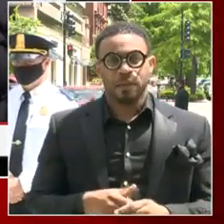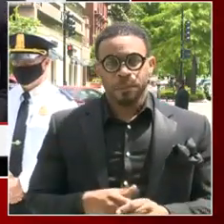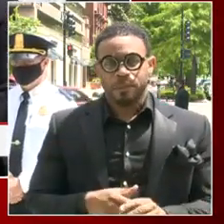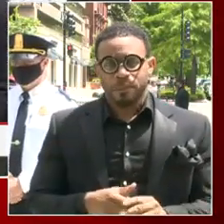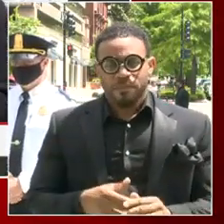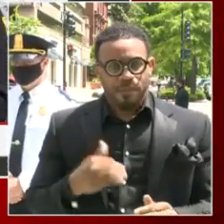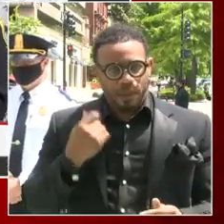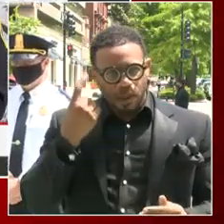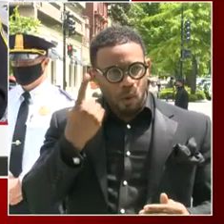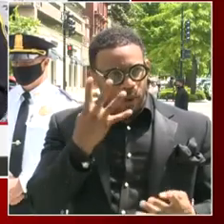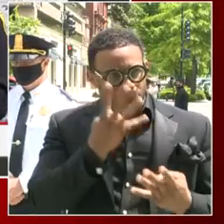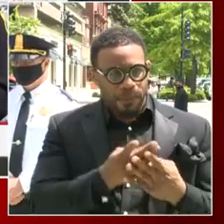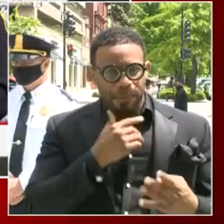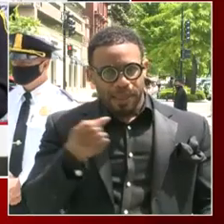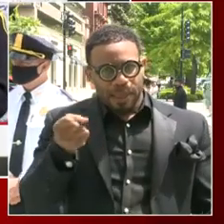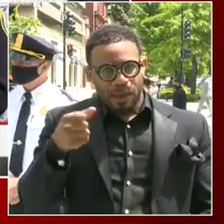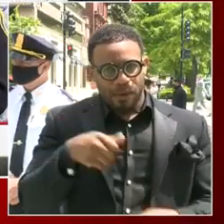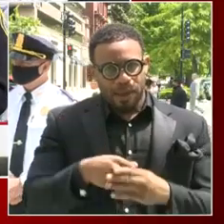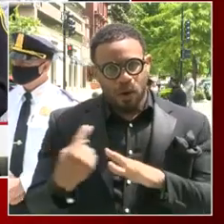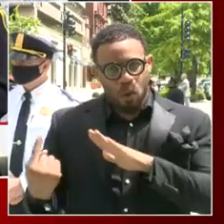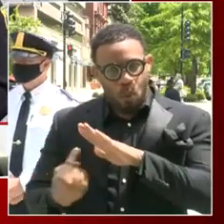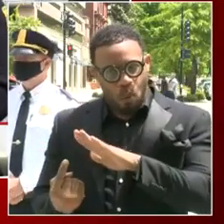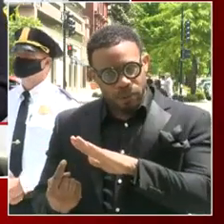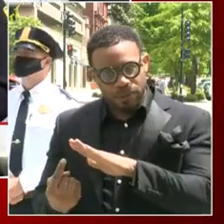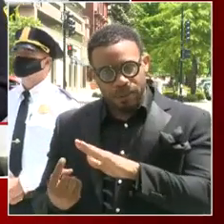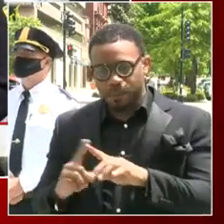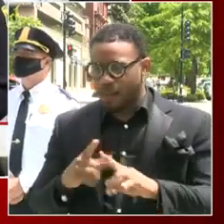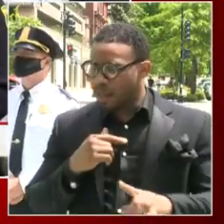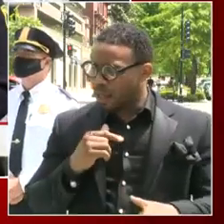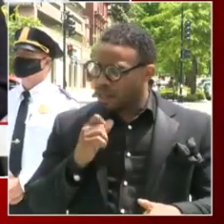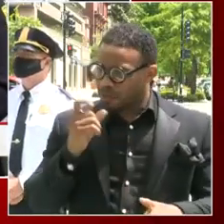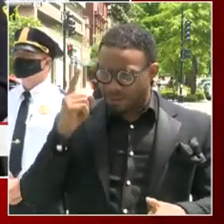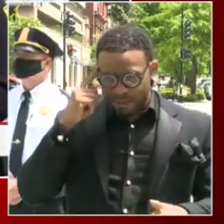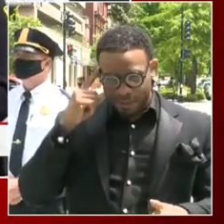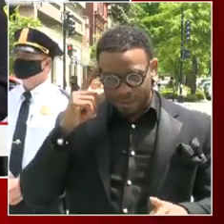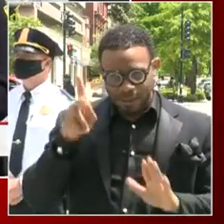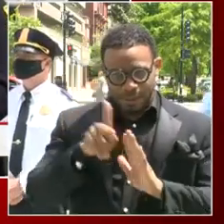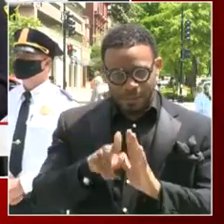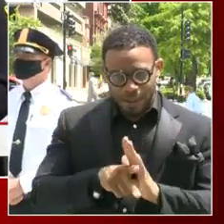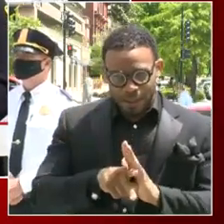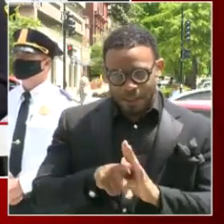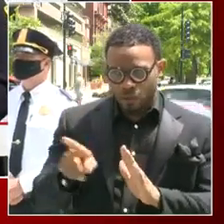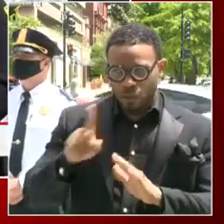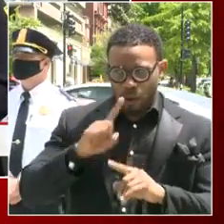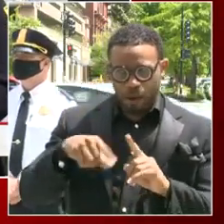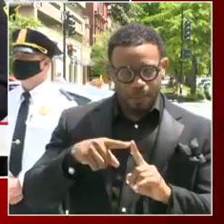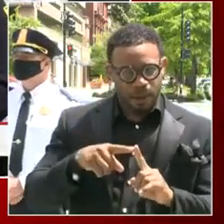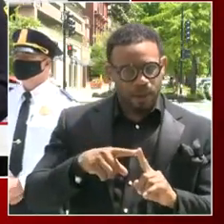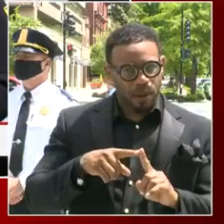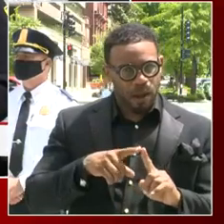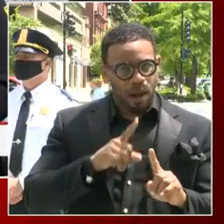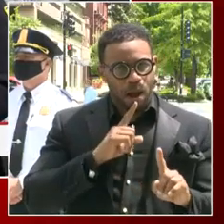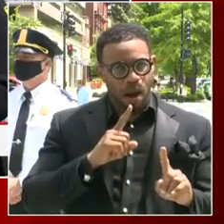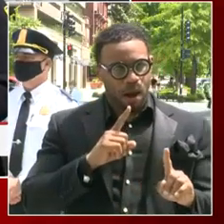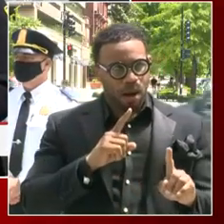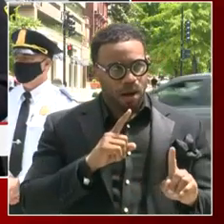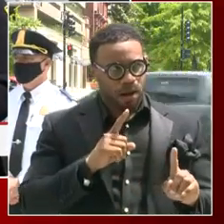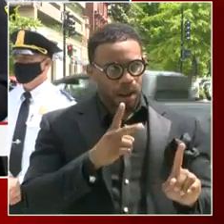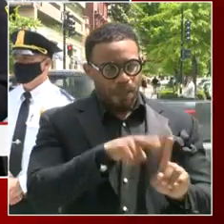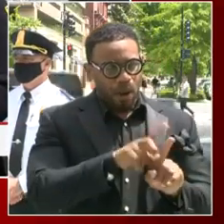an inmate is being held in quarantine, but I don't think that the policies that you referred to are at